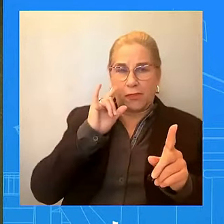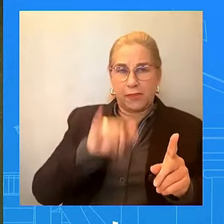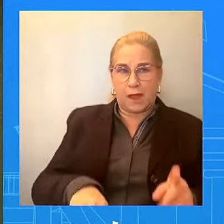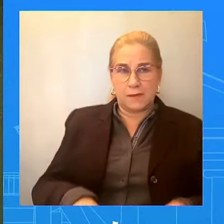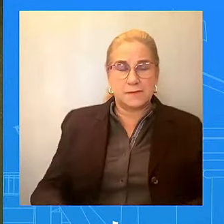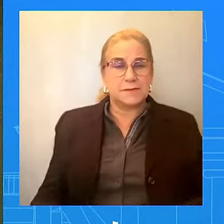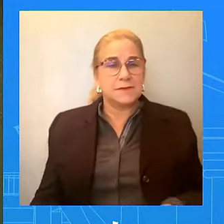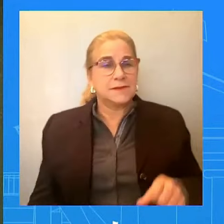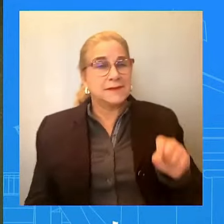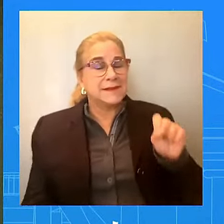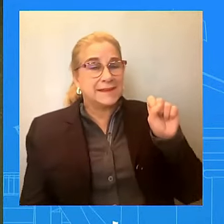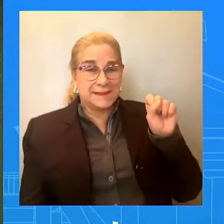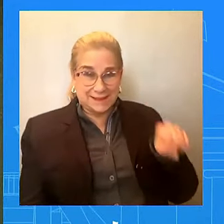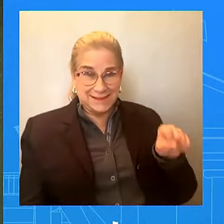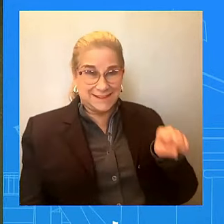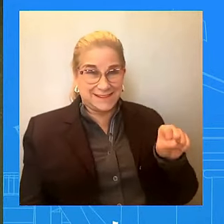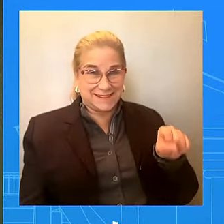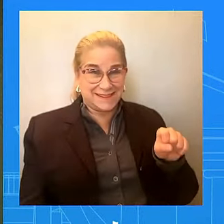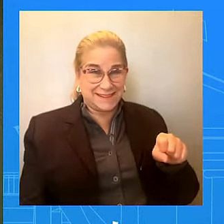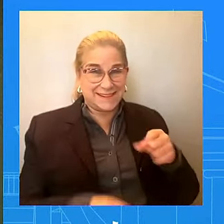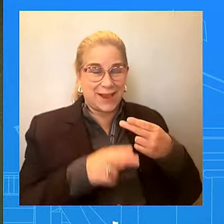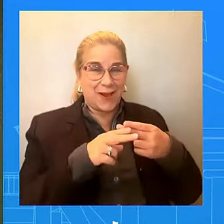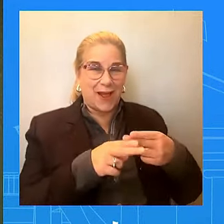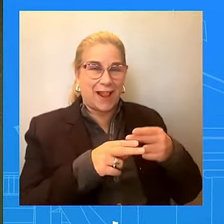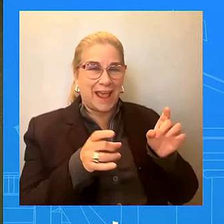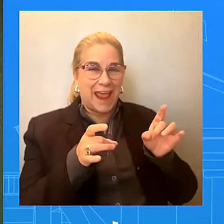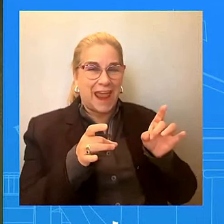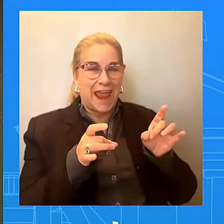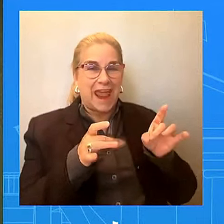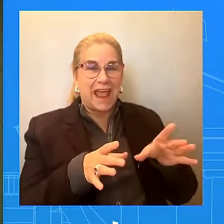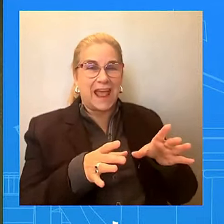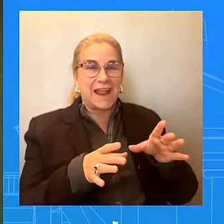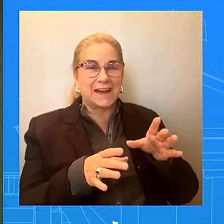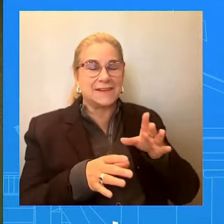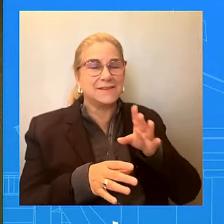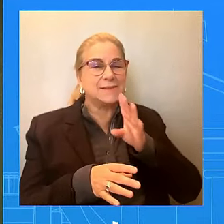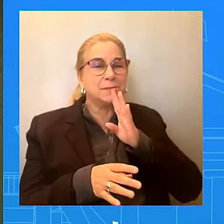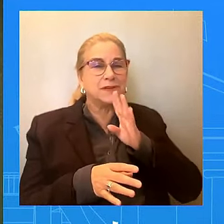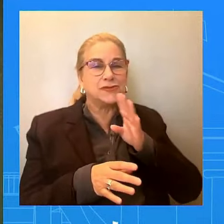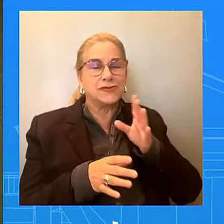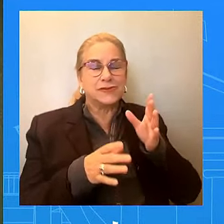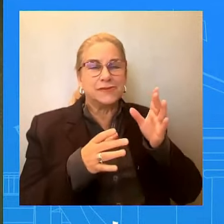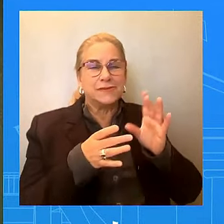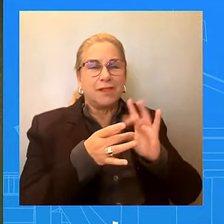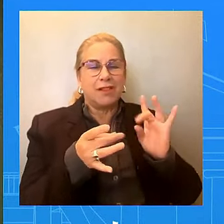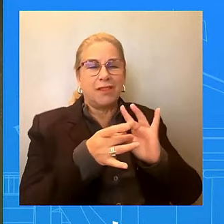all types propagated on online platforms.